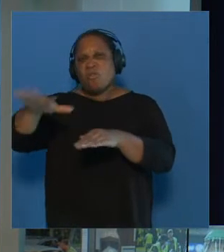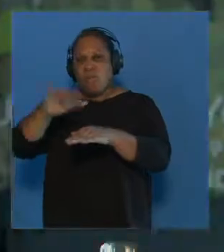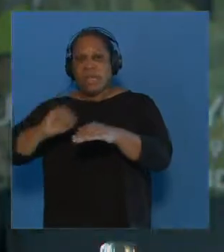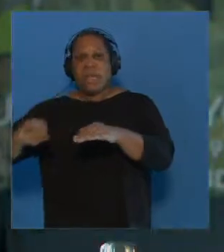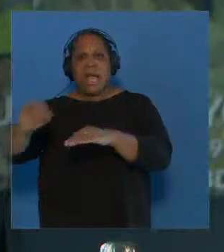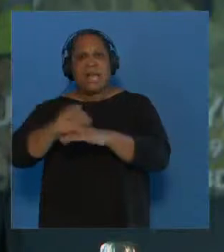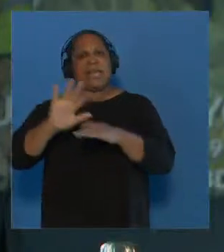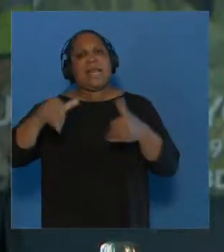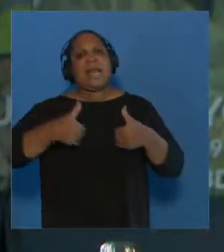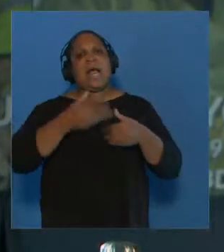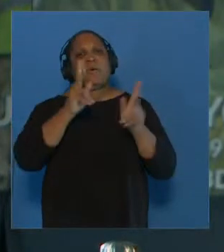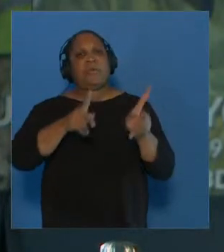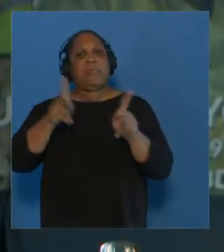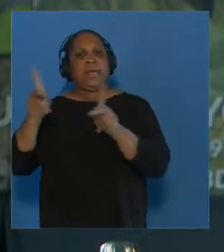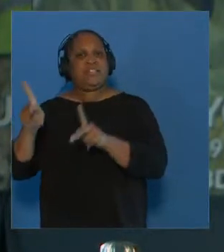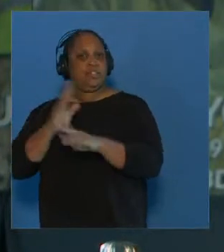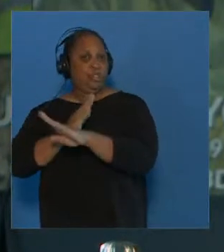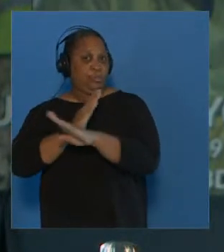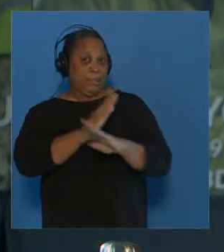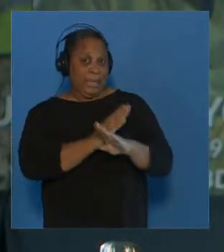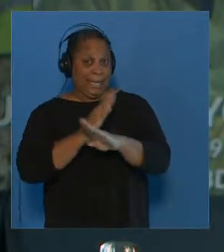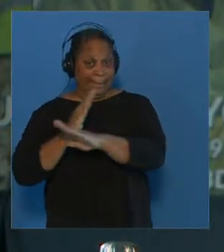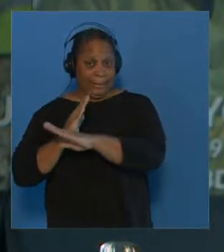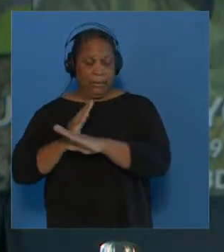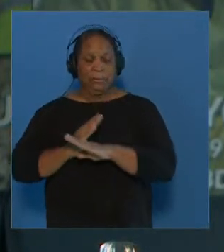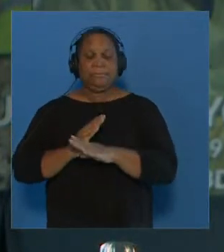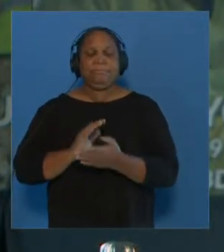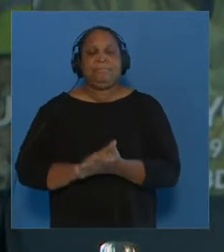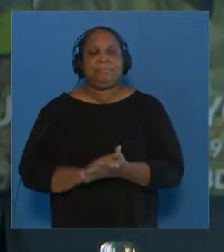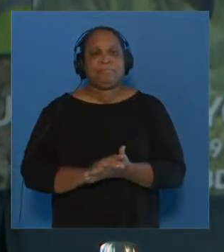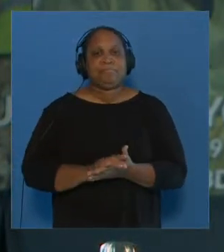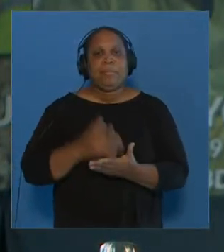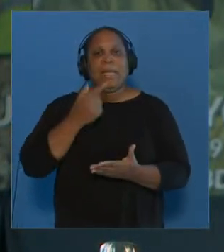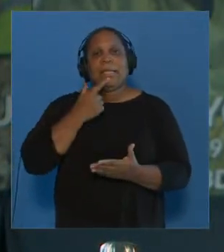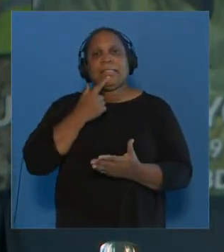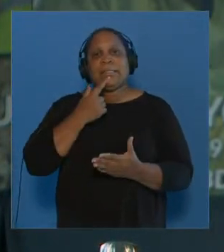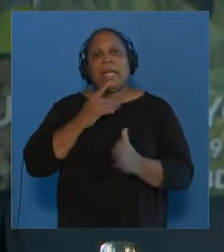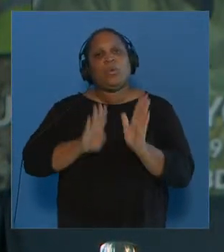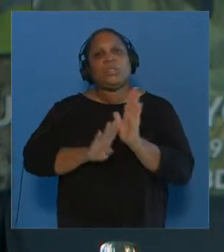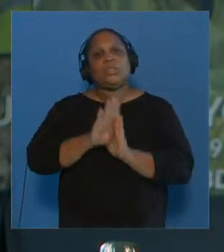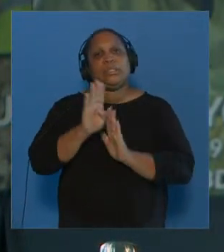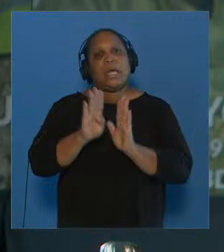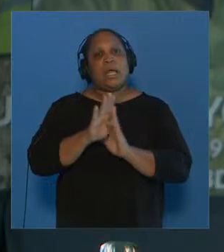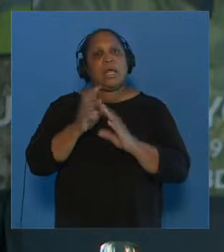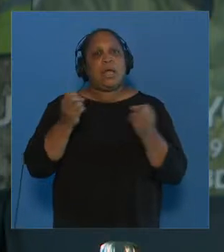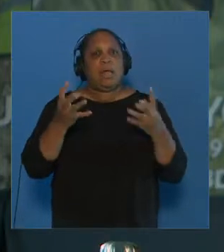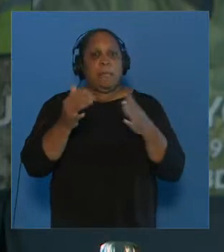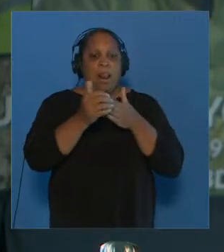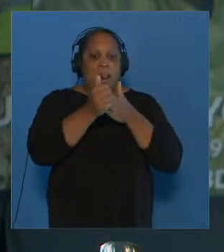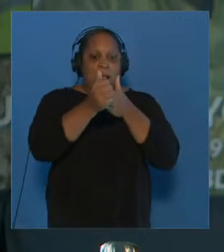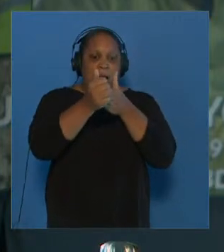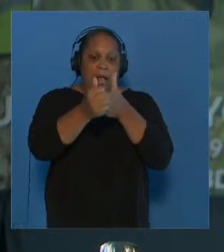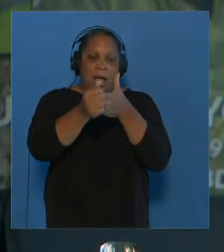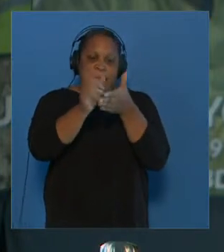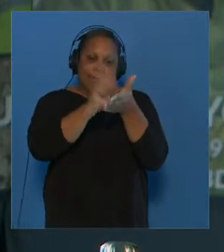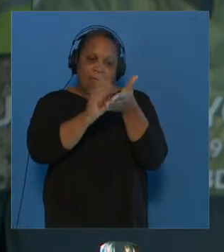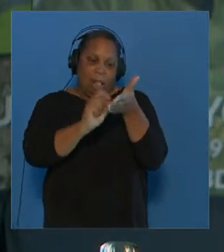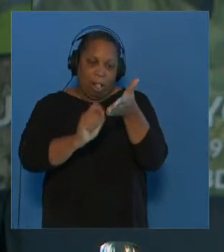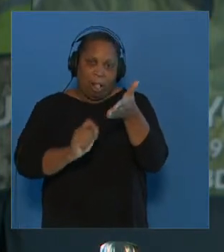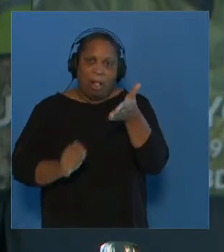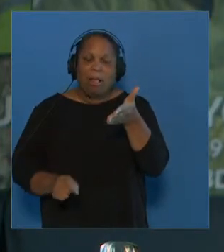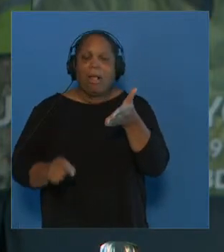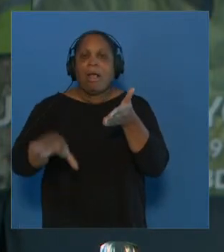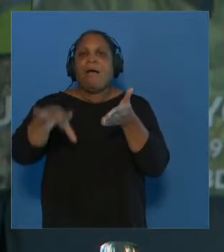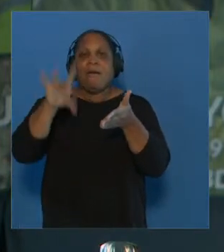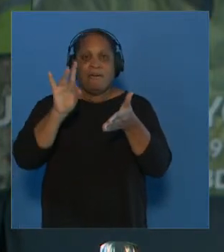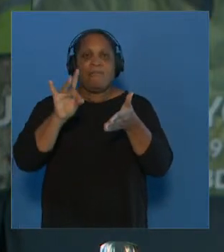protected? We have, as I've indicated previously, we have developed quite a number of guidance notes that can be located